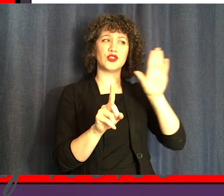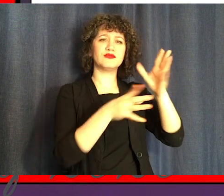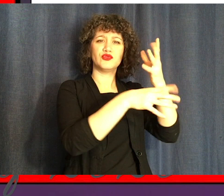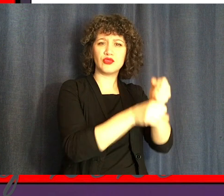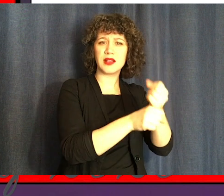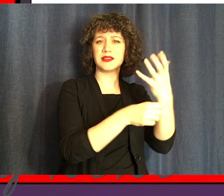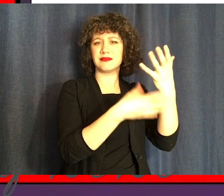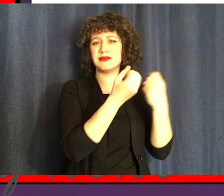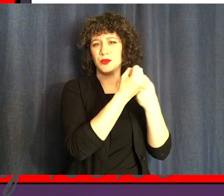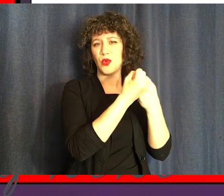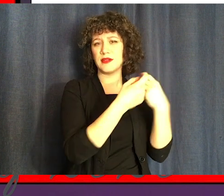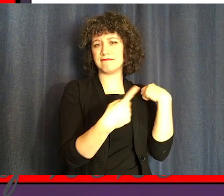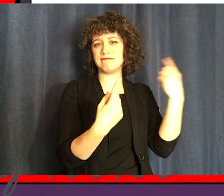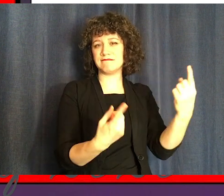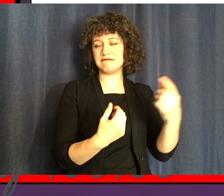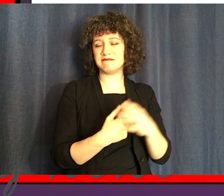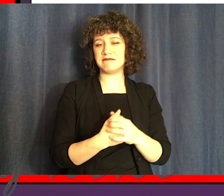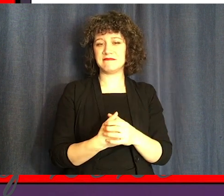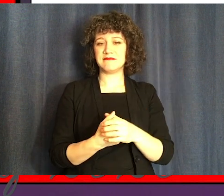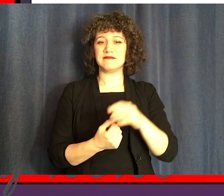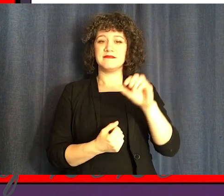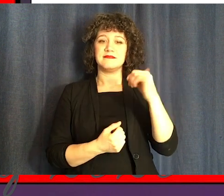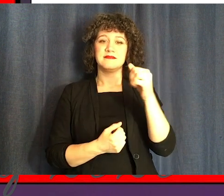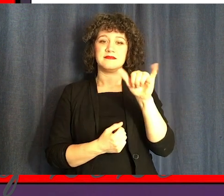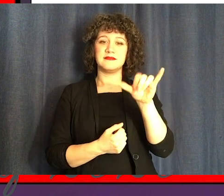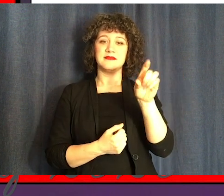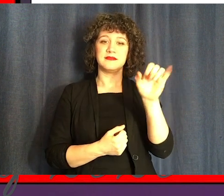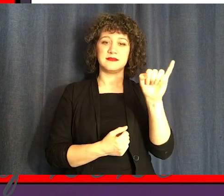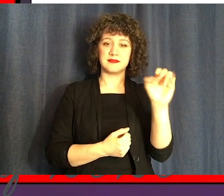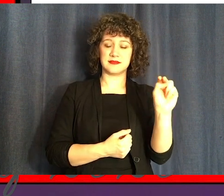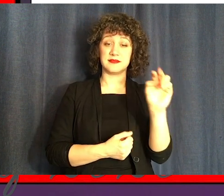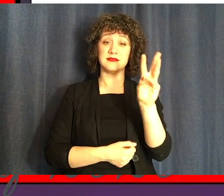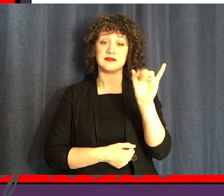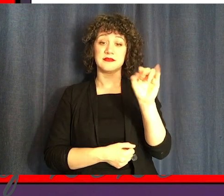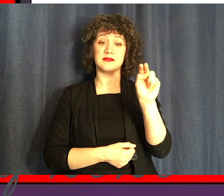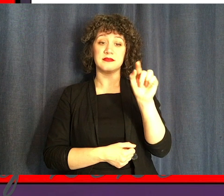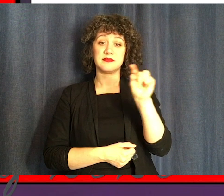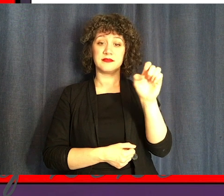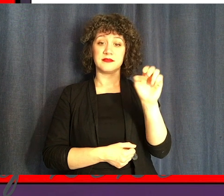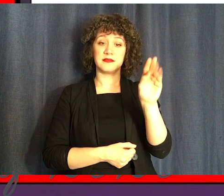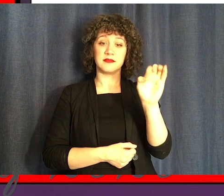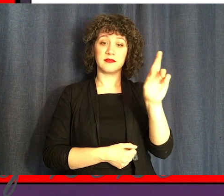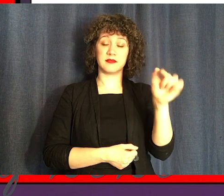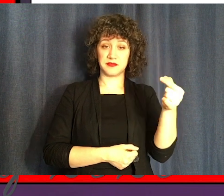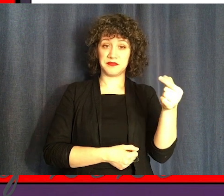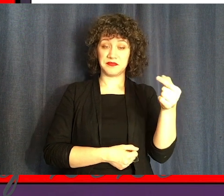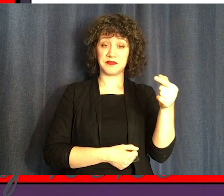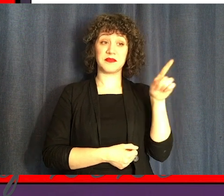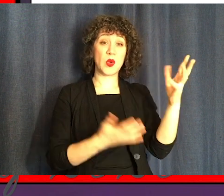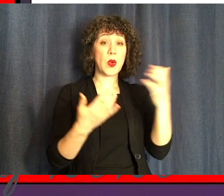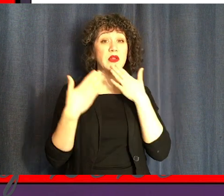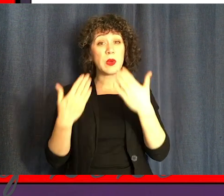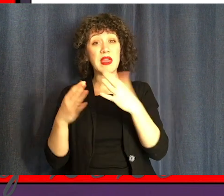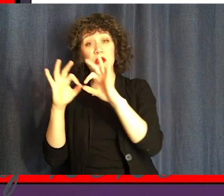Jaden Winsenberg. Jaden would like to thank her family and friends for making her the woman she is today.